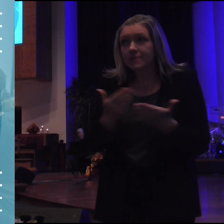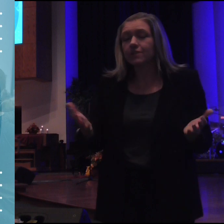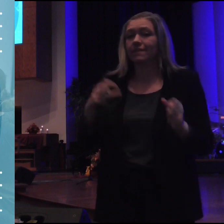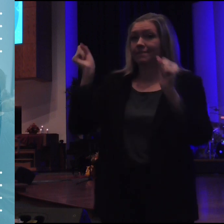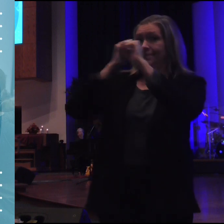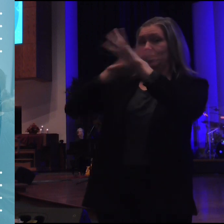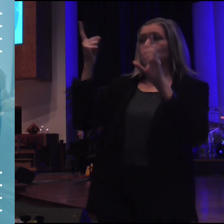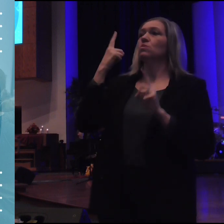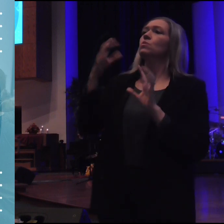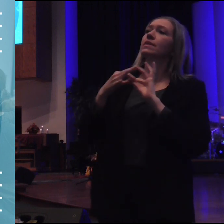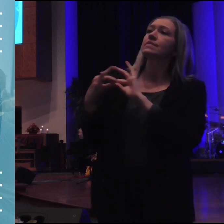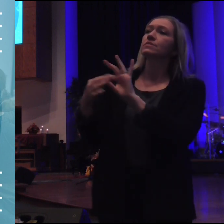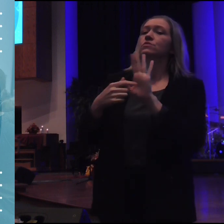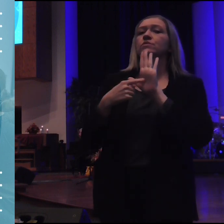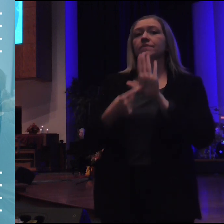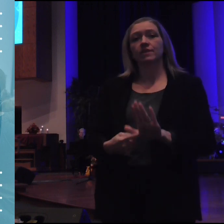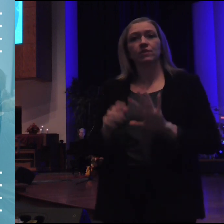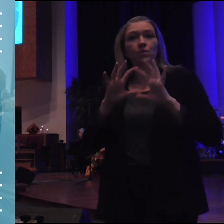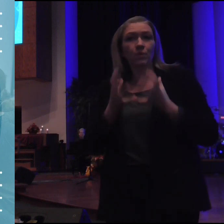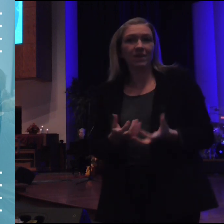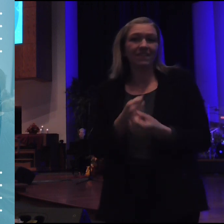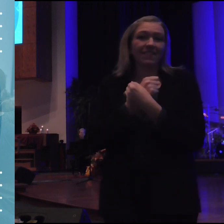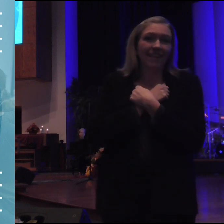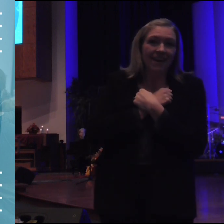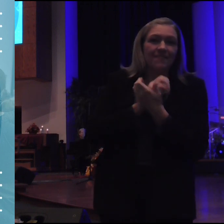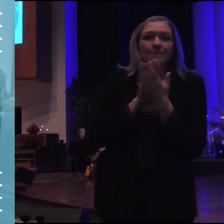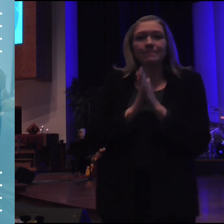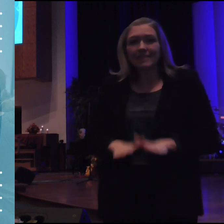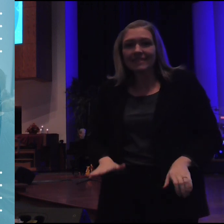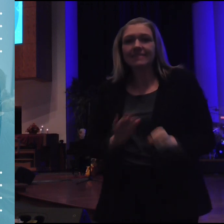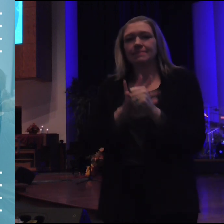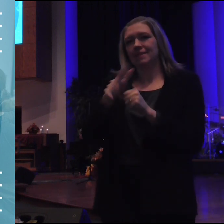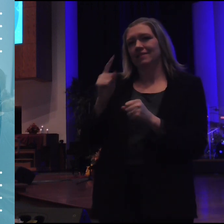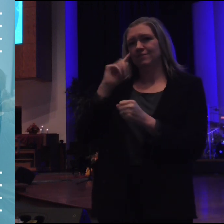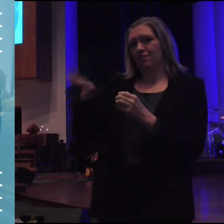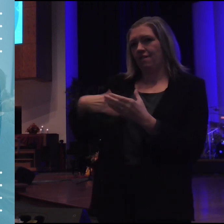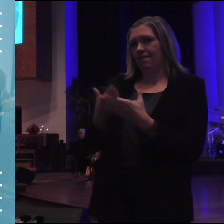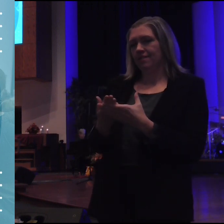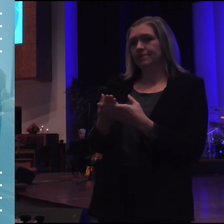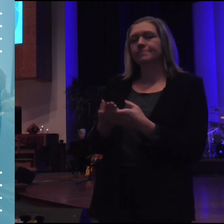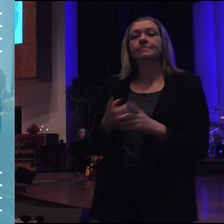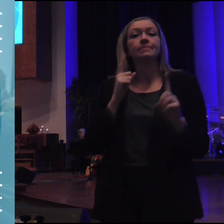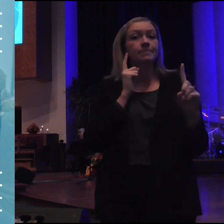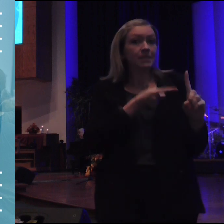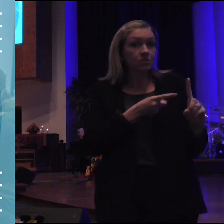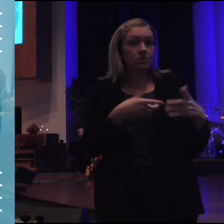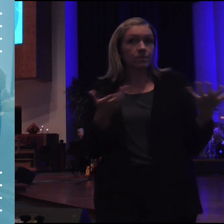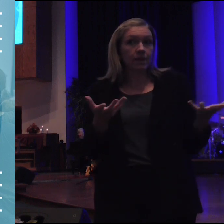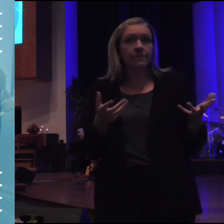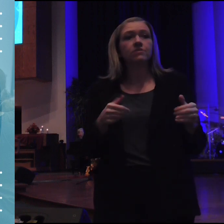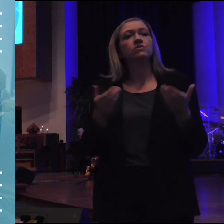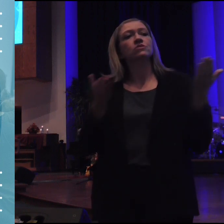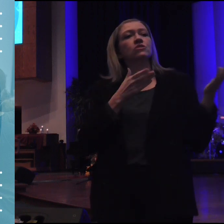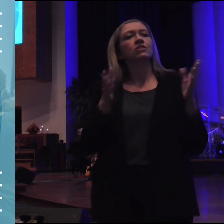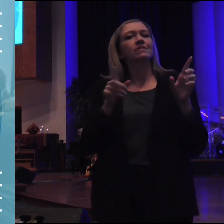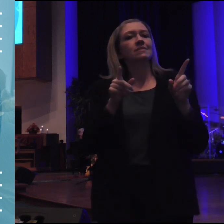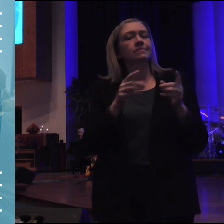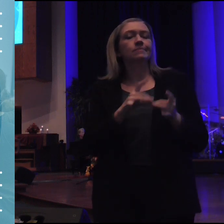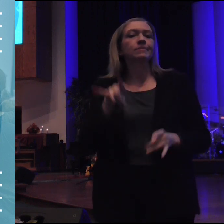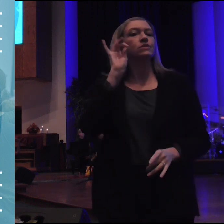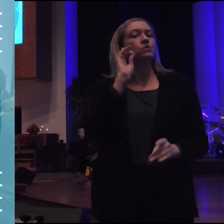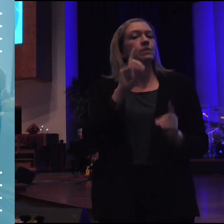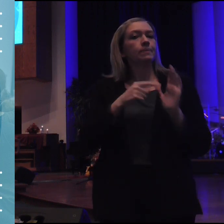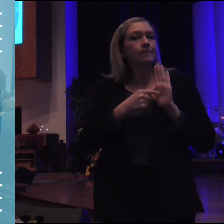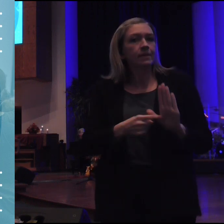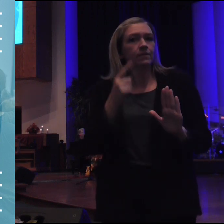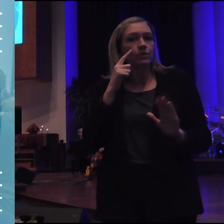vision, Oneness Revealed, a world of love, peace, and abundance for all. Our mission, to serve as a spiritual beacon